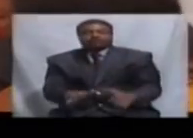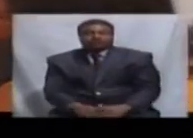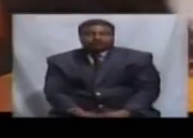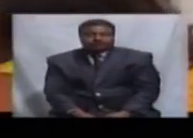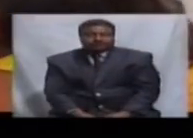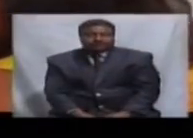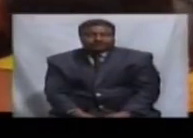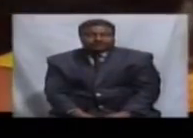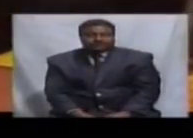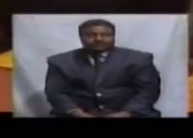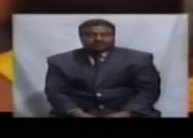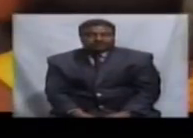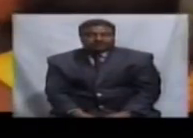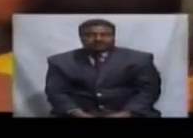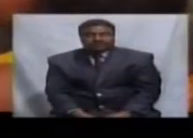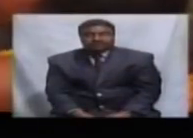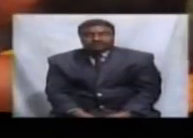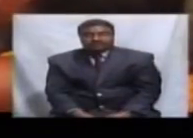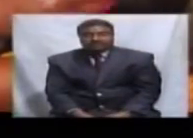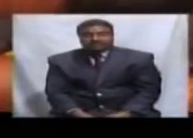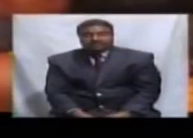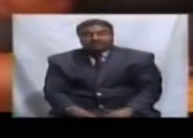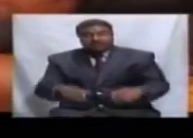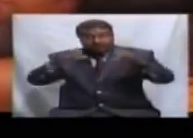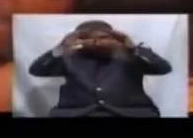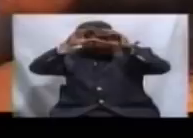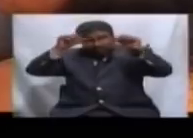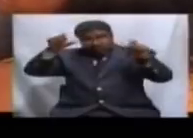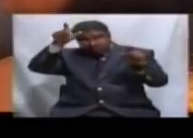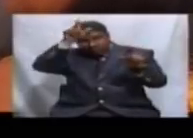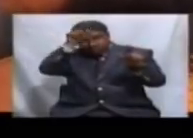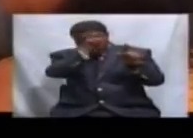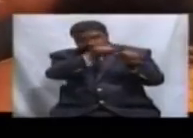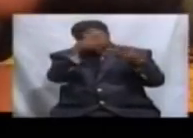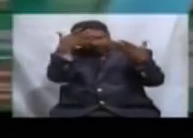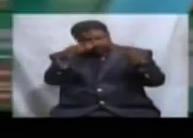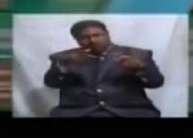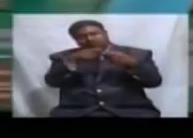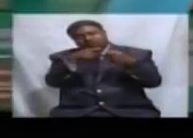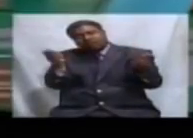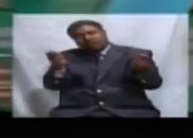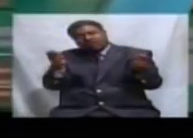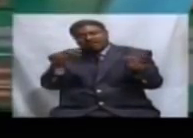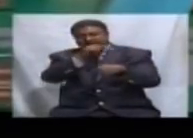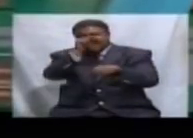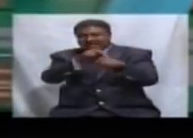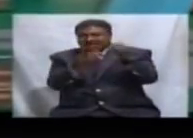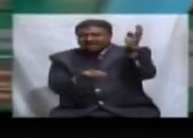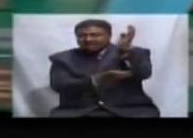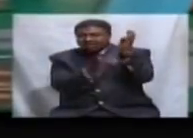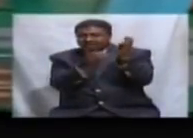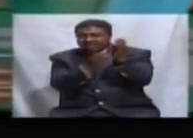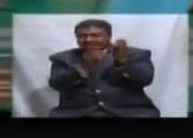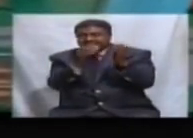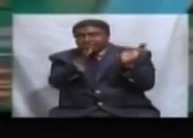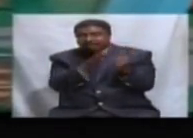On 21st June 2017, President Edgar Lungu officially launched the 7th National Development Plan with